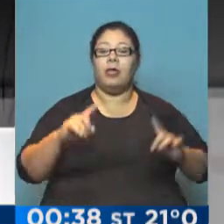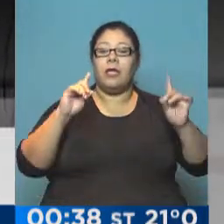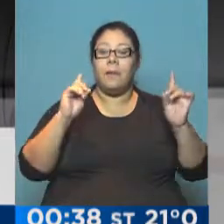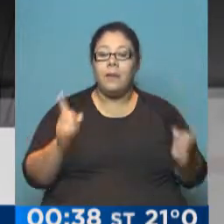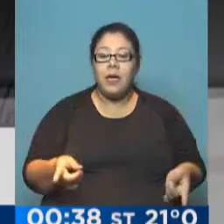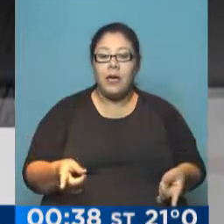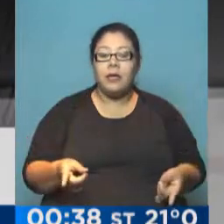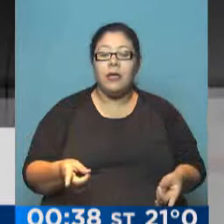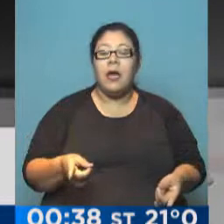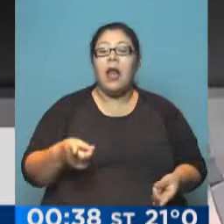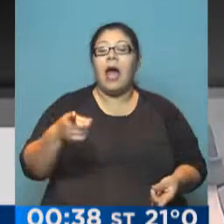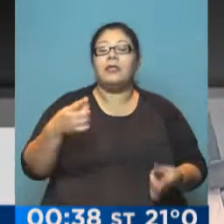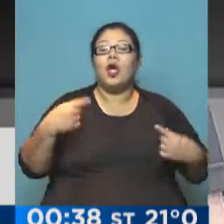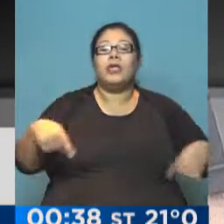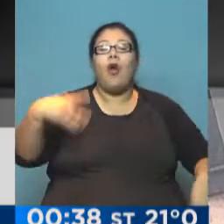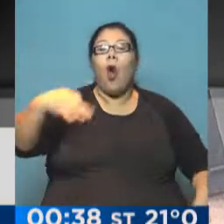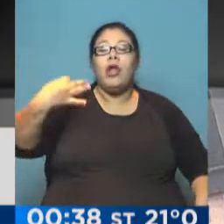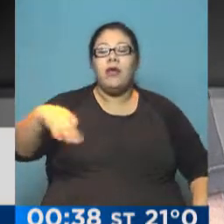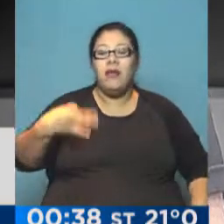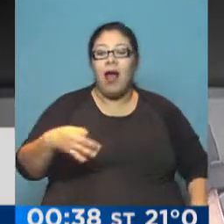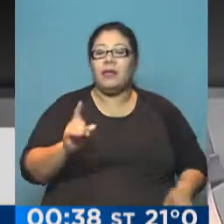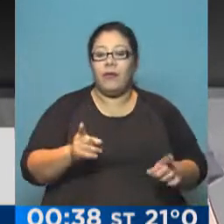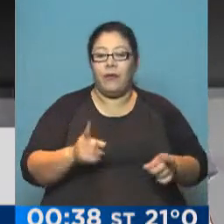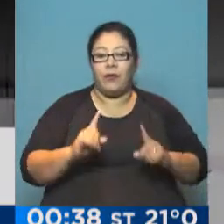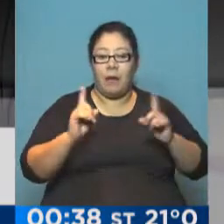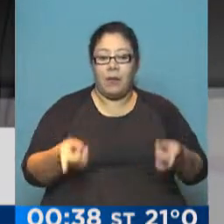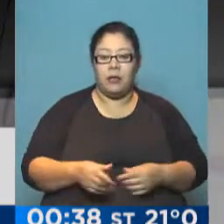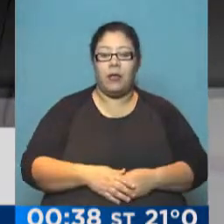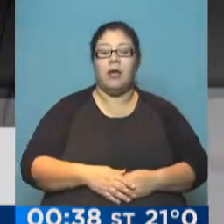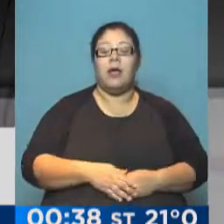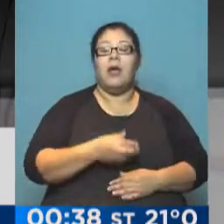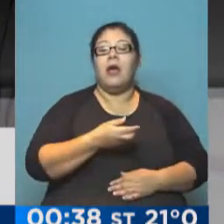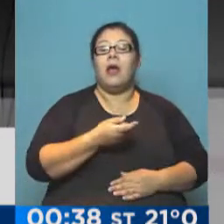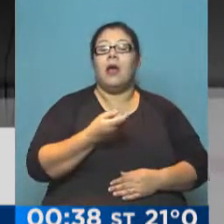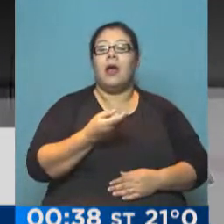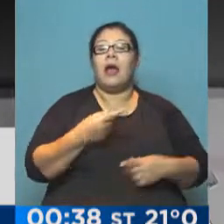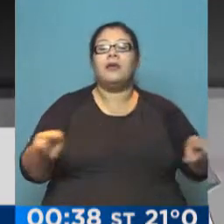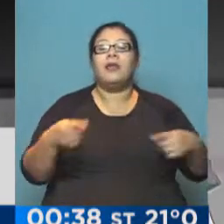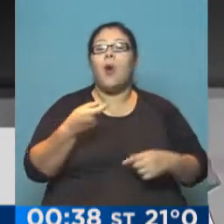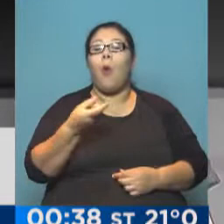ingredient of the originals. Which are these songs? Oh,